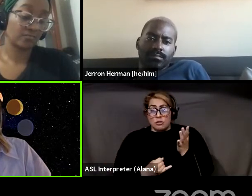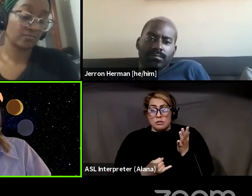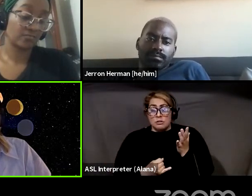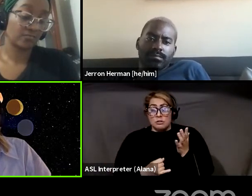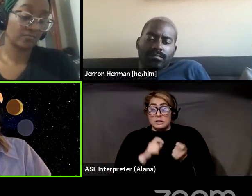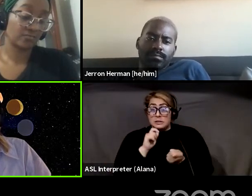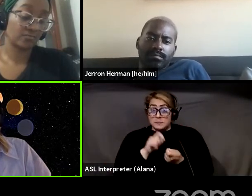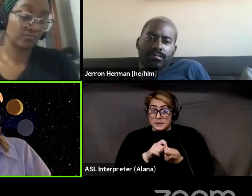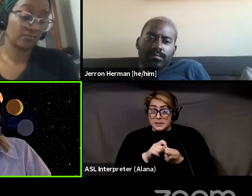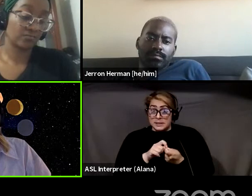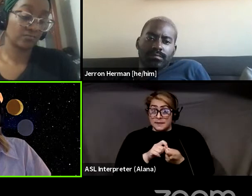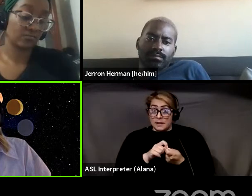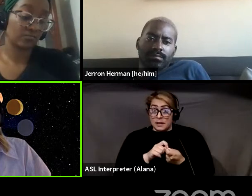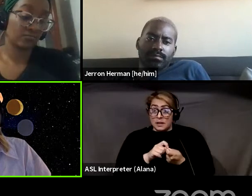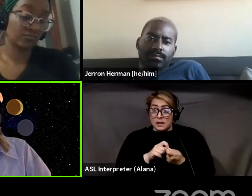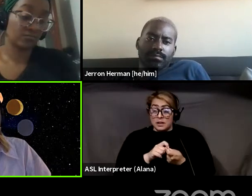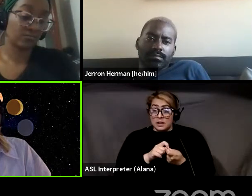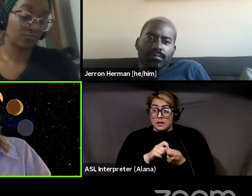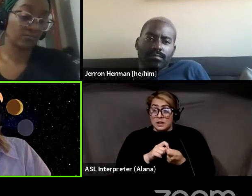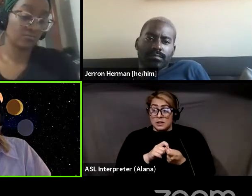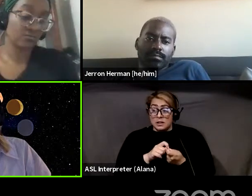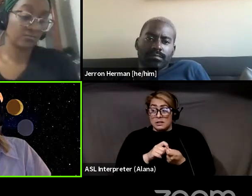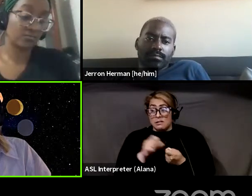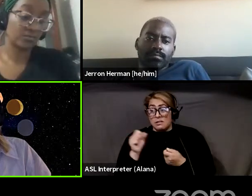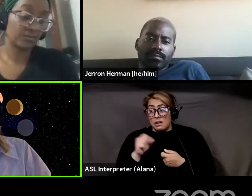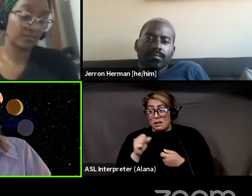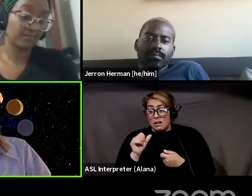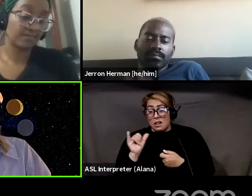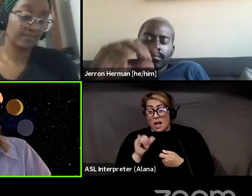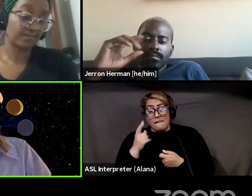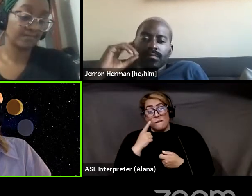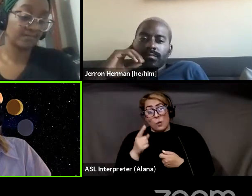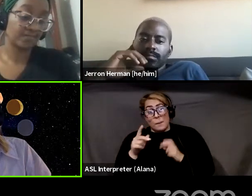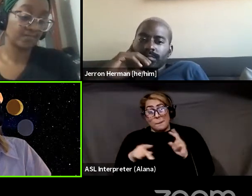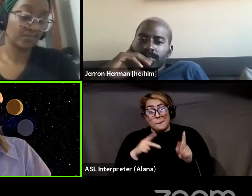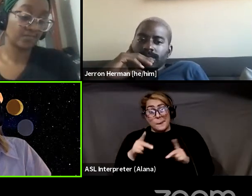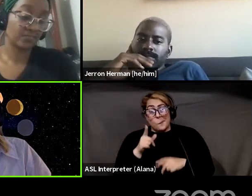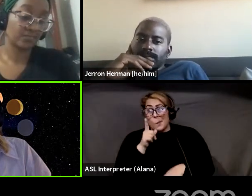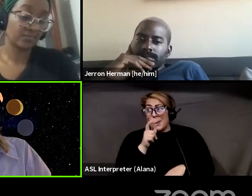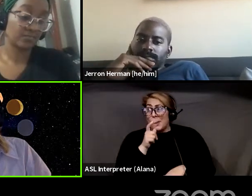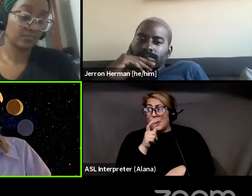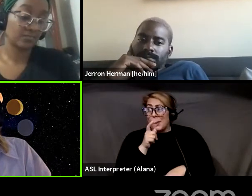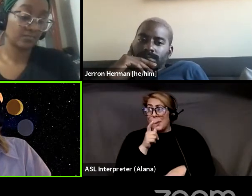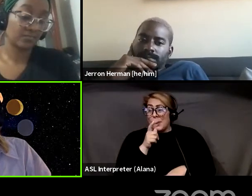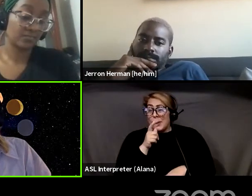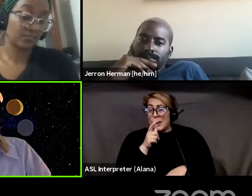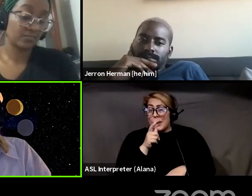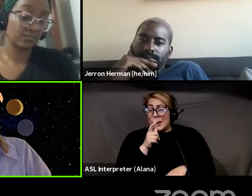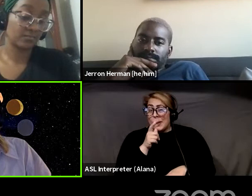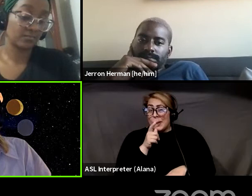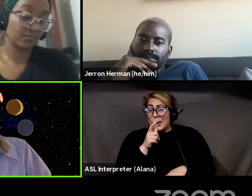specifically for like people who have